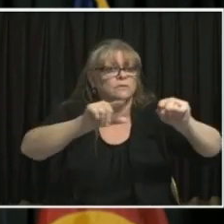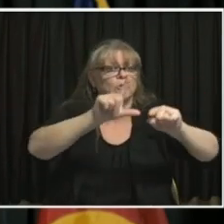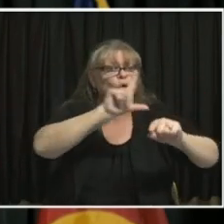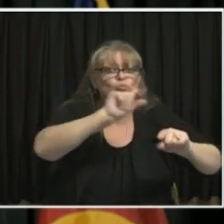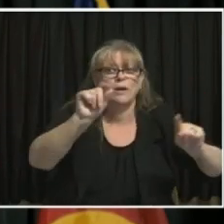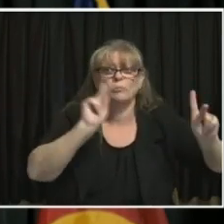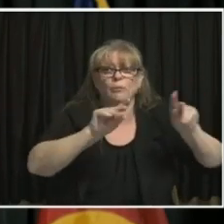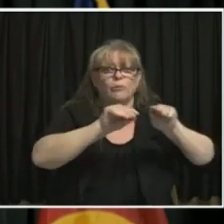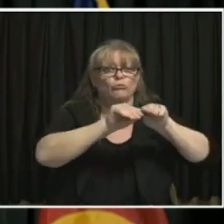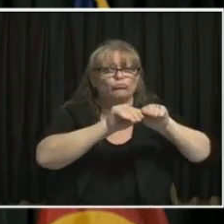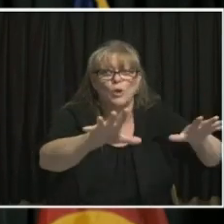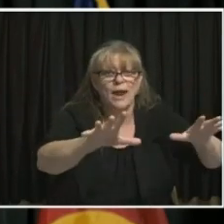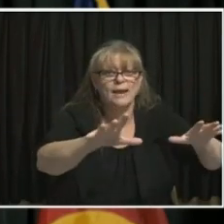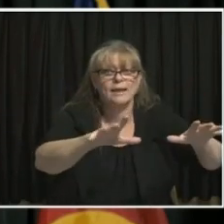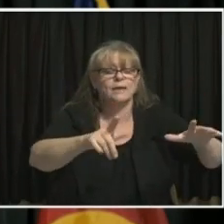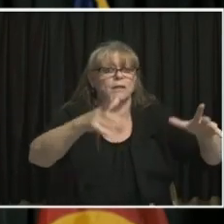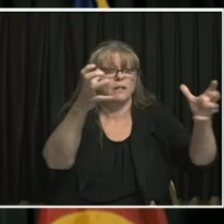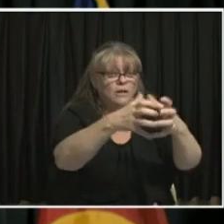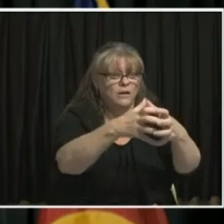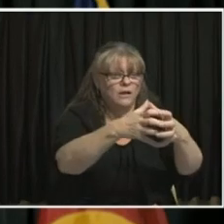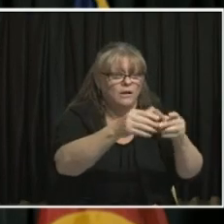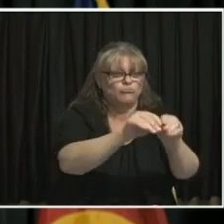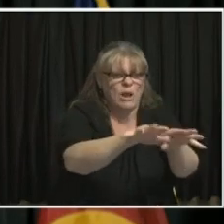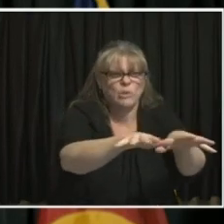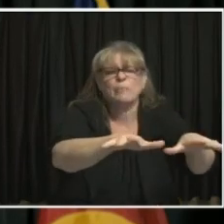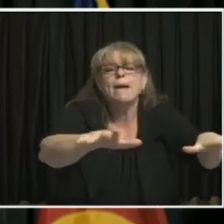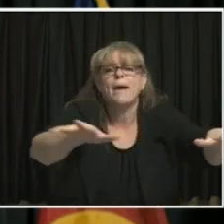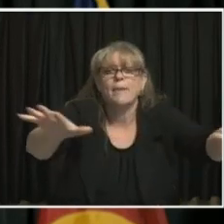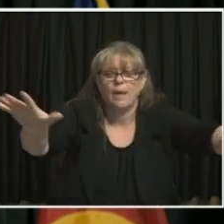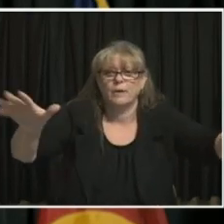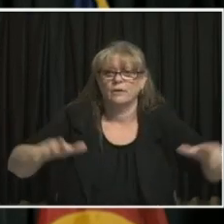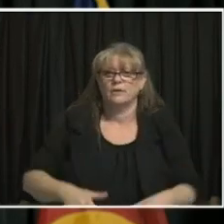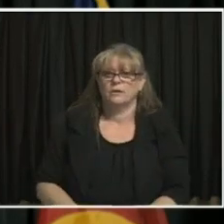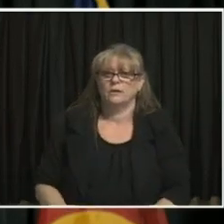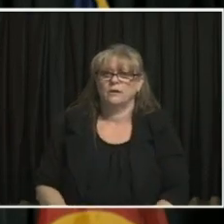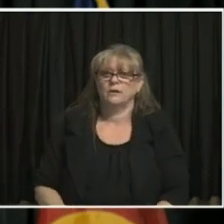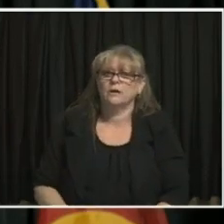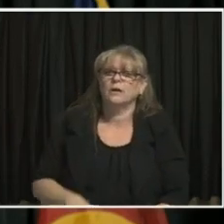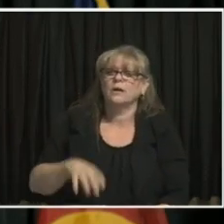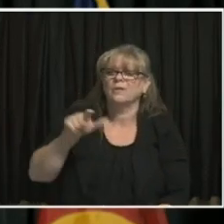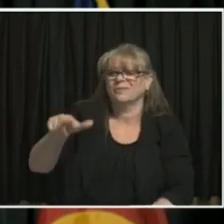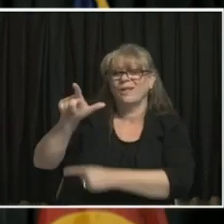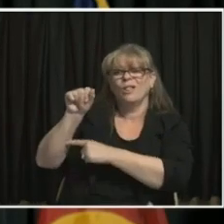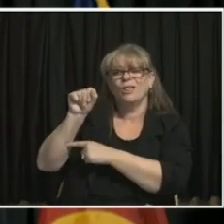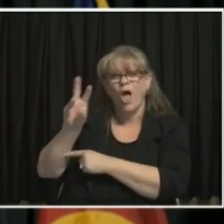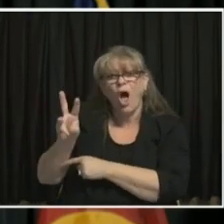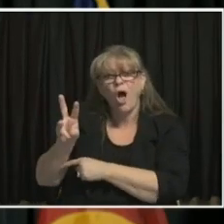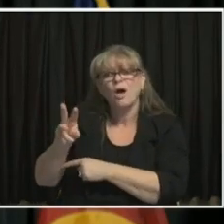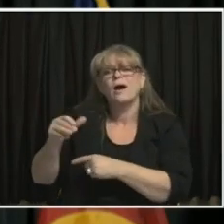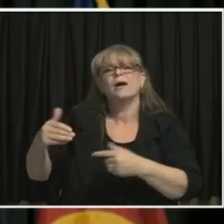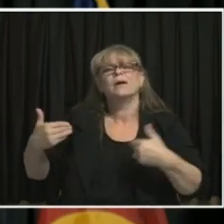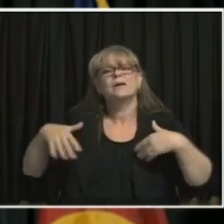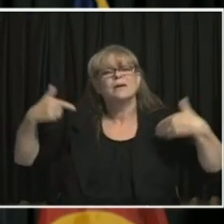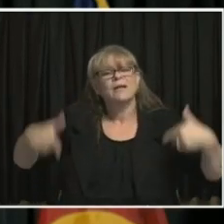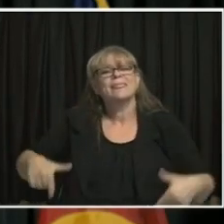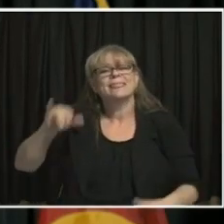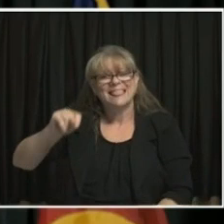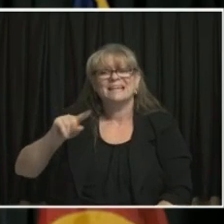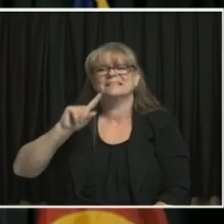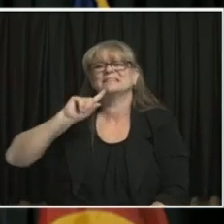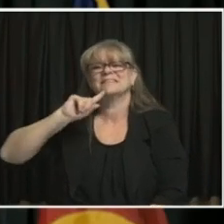laws of our state seriously. And as citizens, as residents, we don't have to agree with every